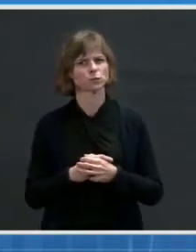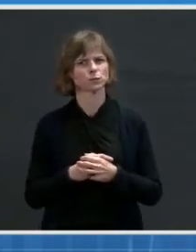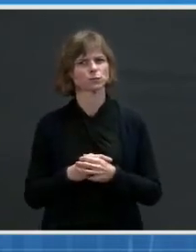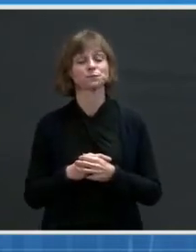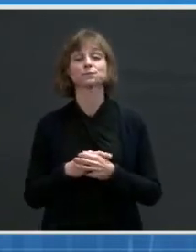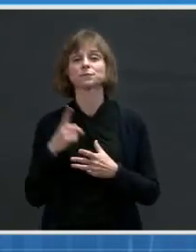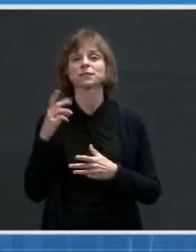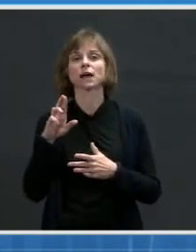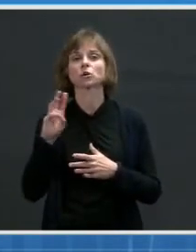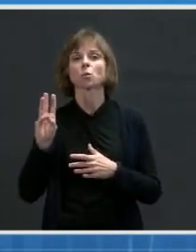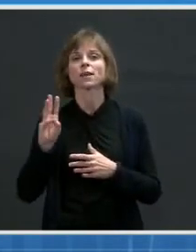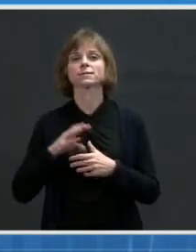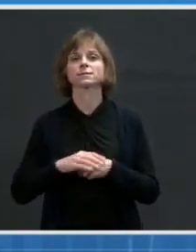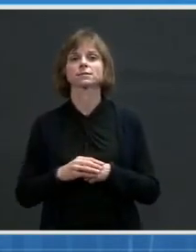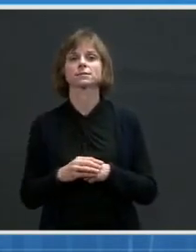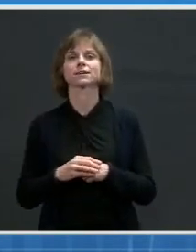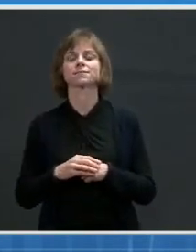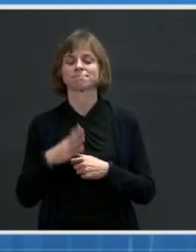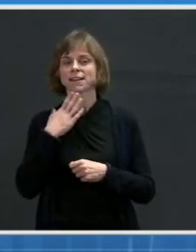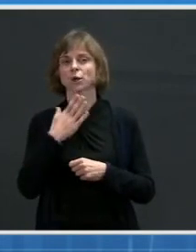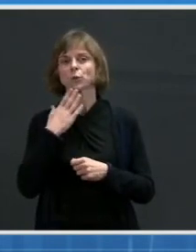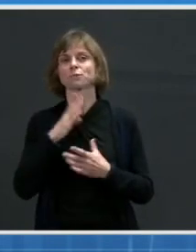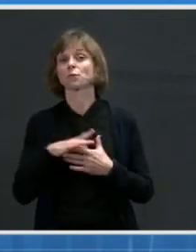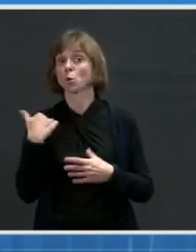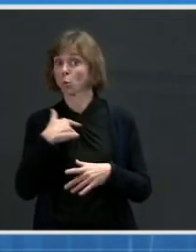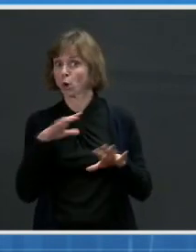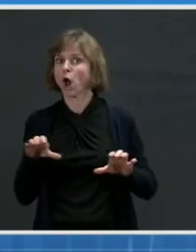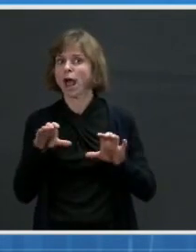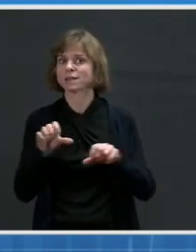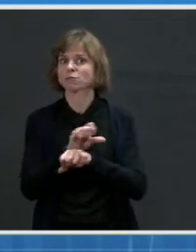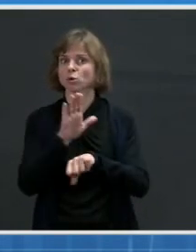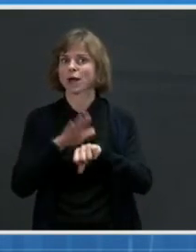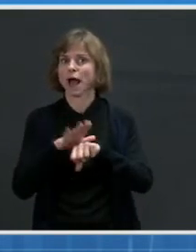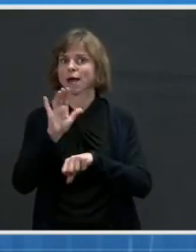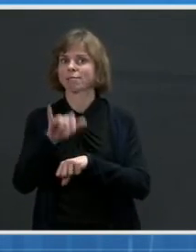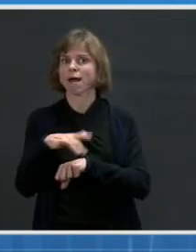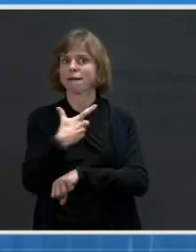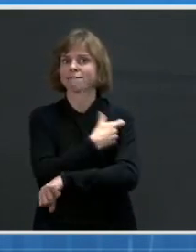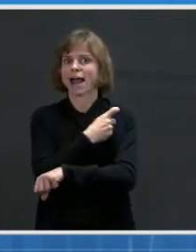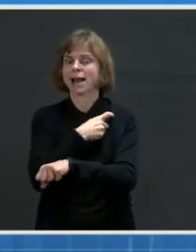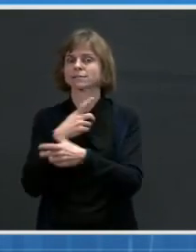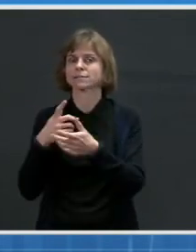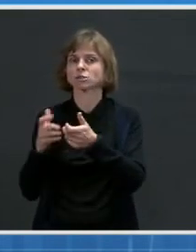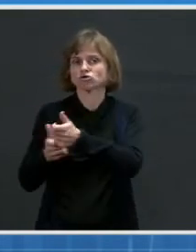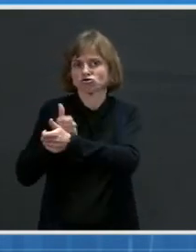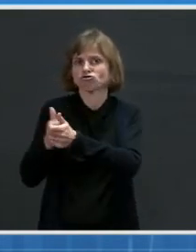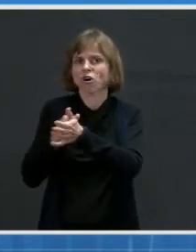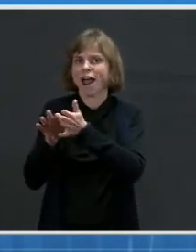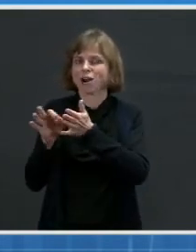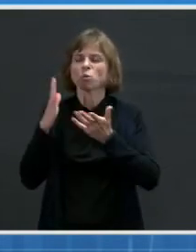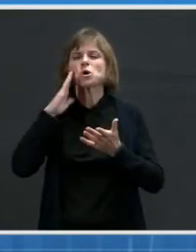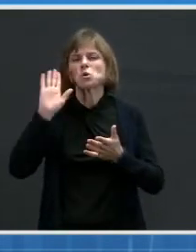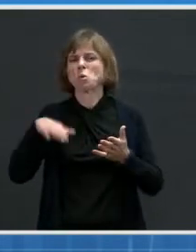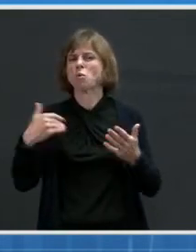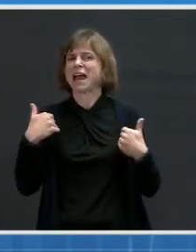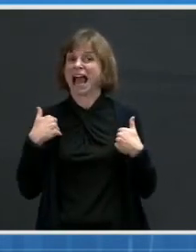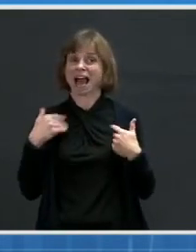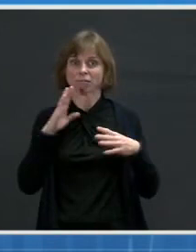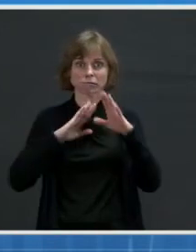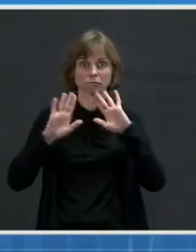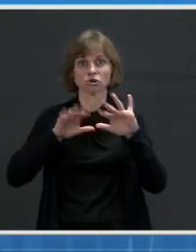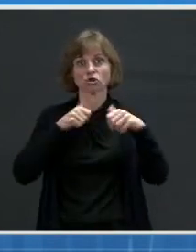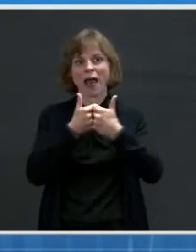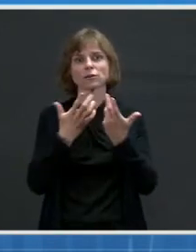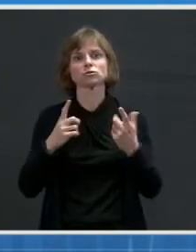Dr. Walensky. Yeah, thank you for that. We are actively working on the vaccine tracker. We recognize there are challenges in rolling it out, and we